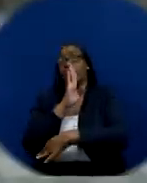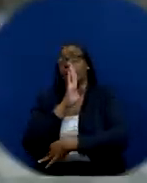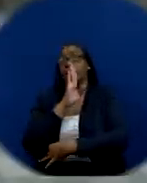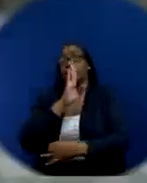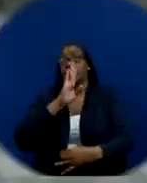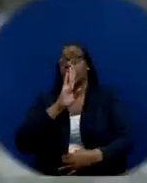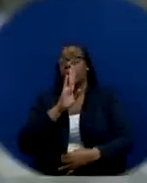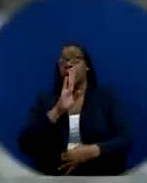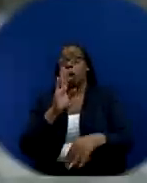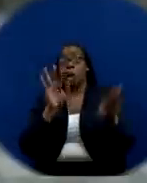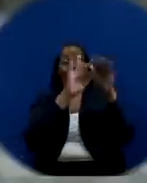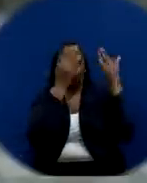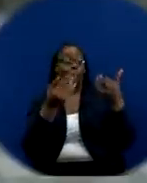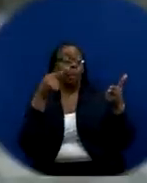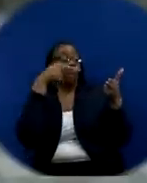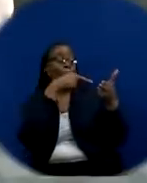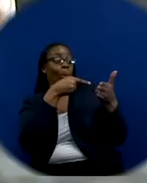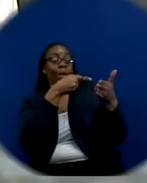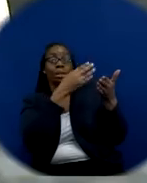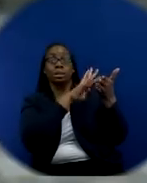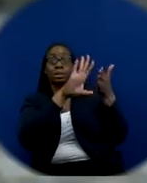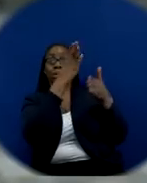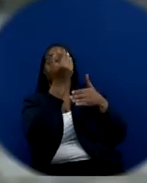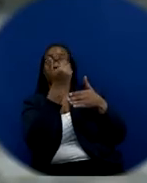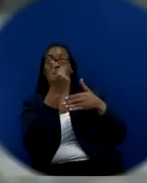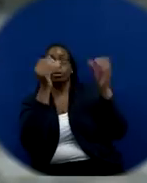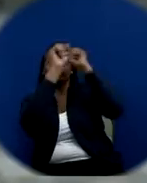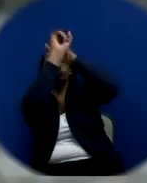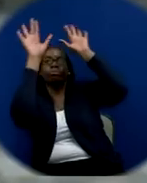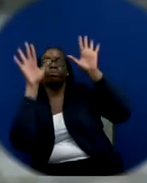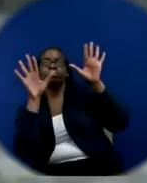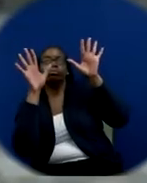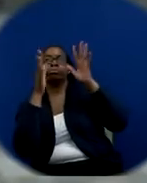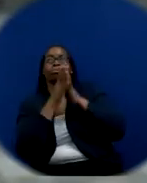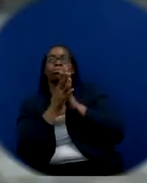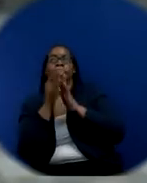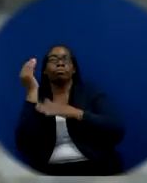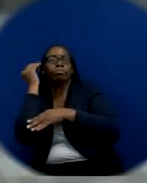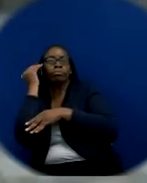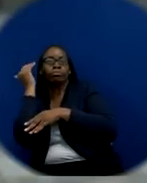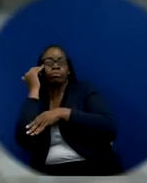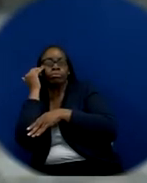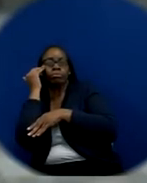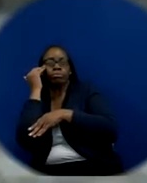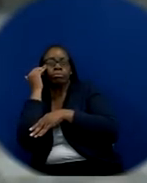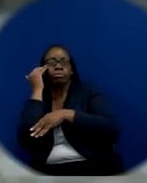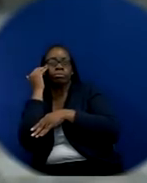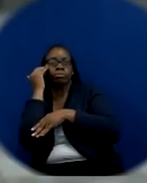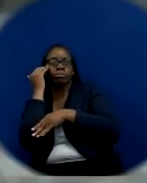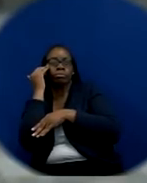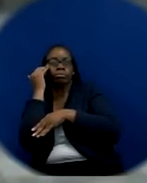you read Luke chapter 14, you should get a picture of the mind, even the mystery of